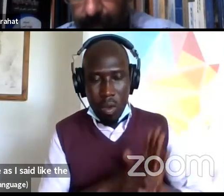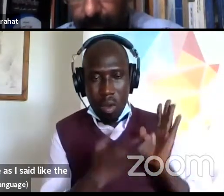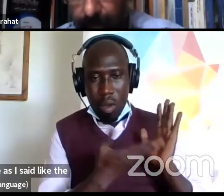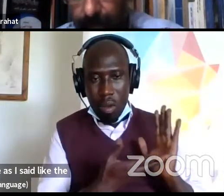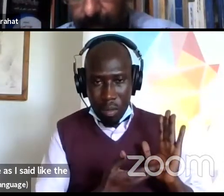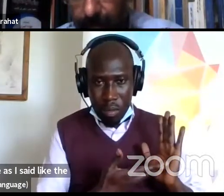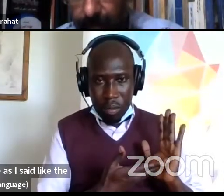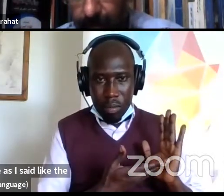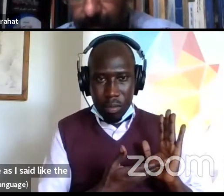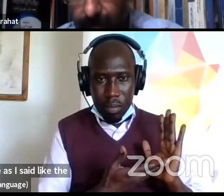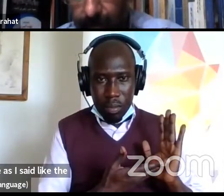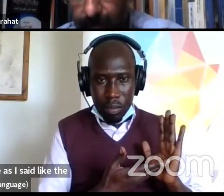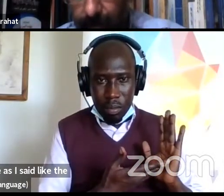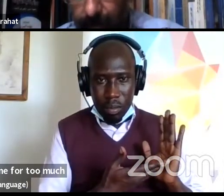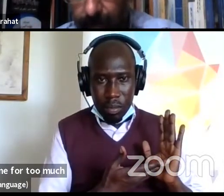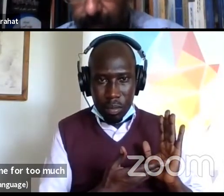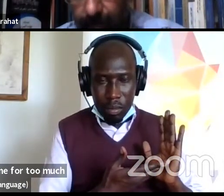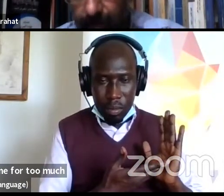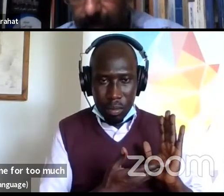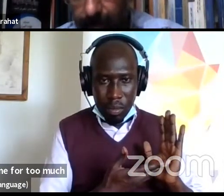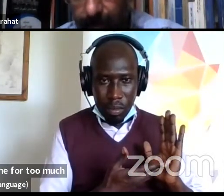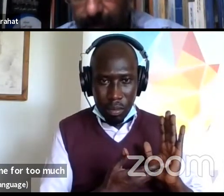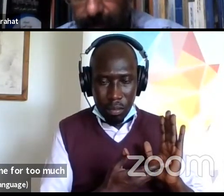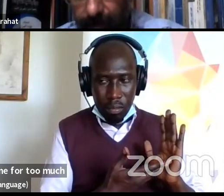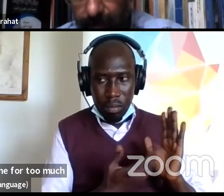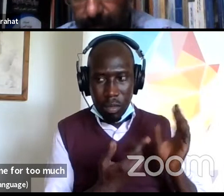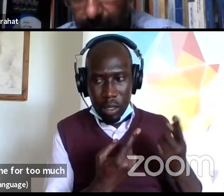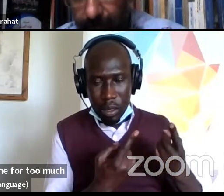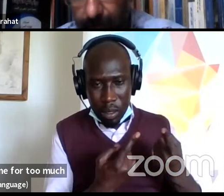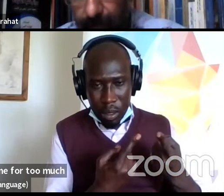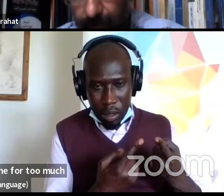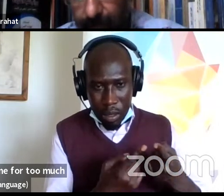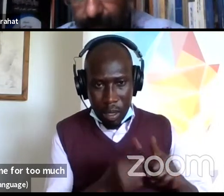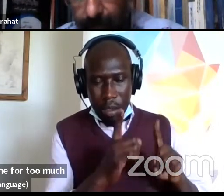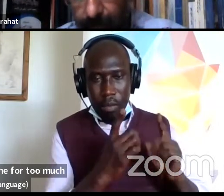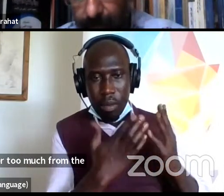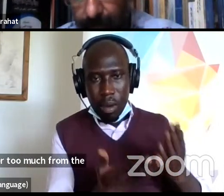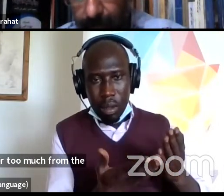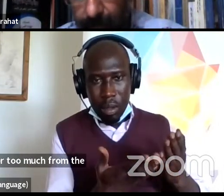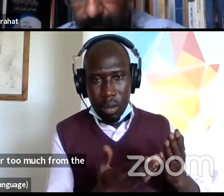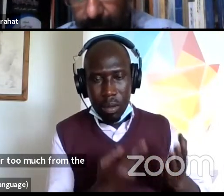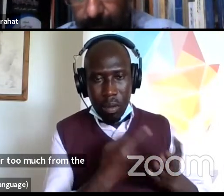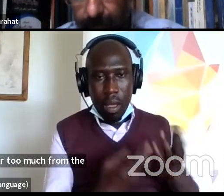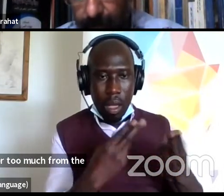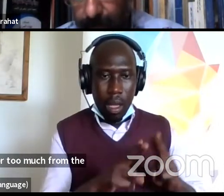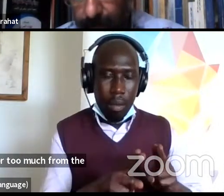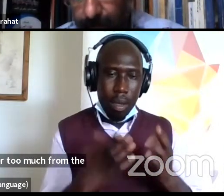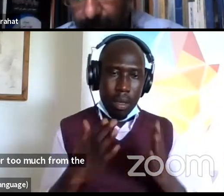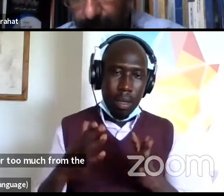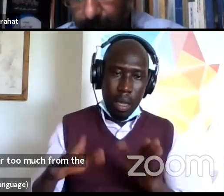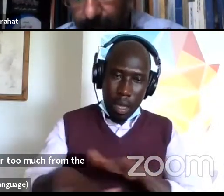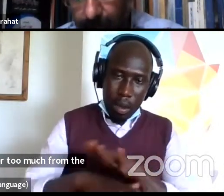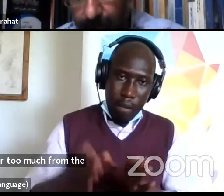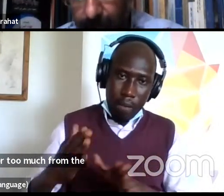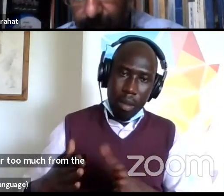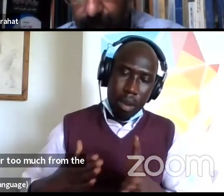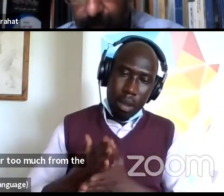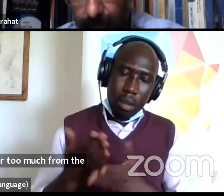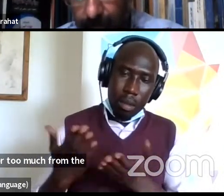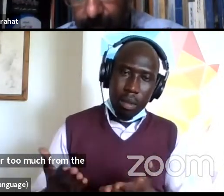the same pretty much from the ones during the dictatorship, the US